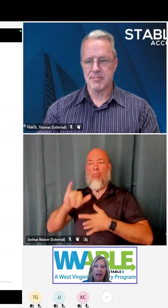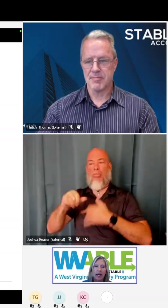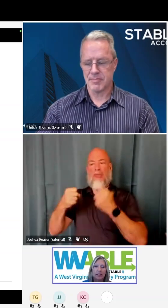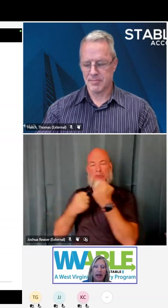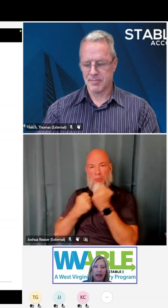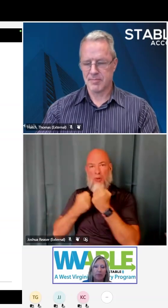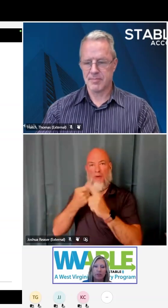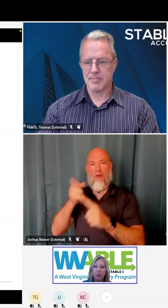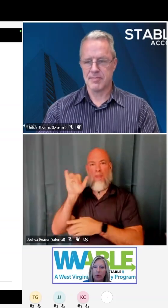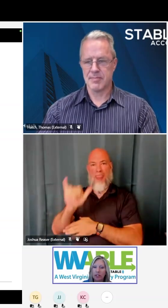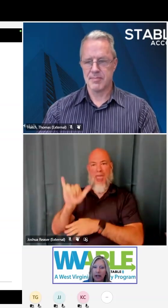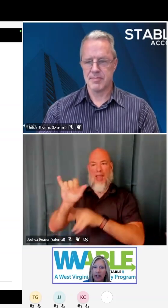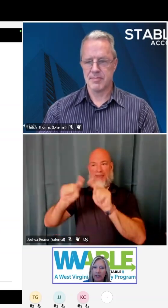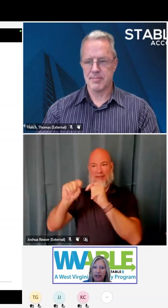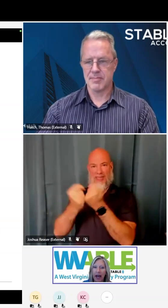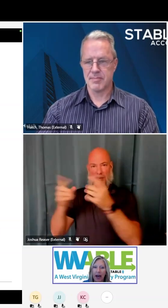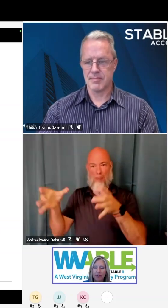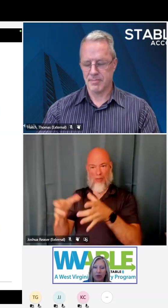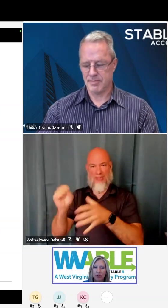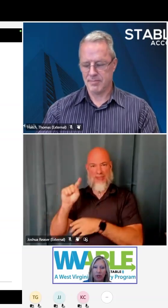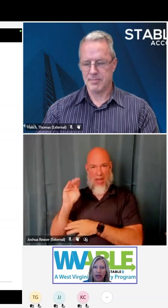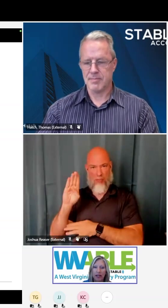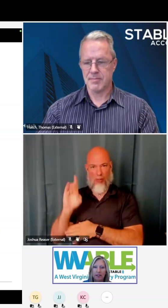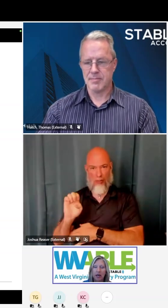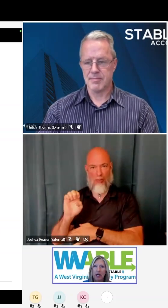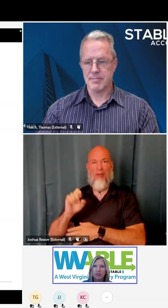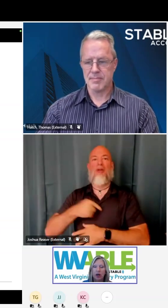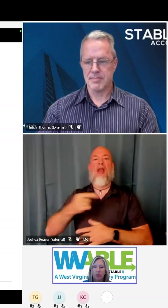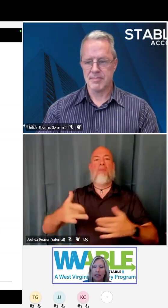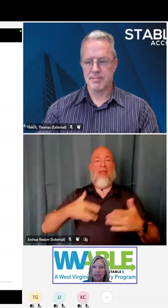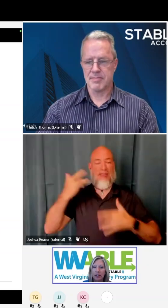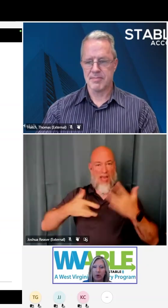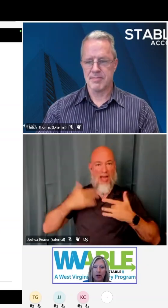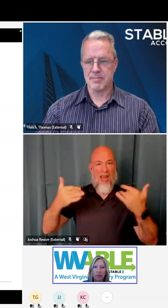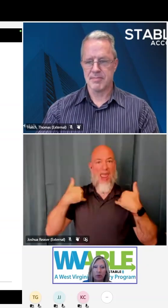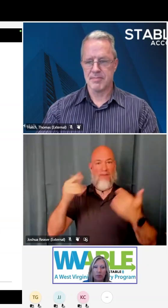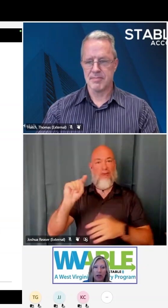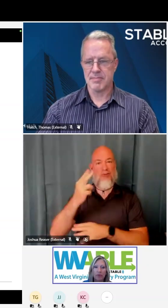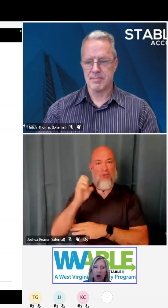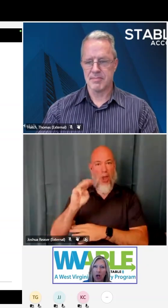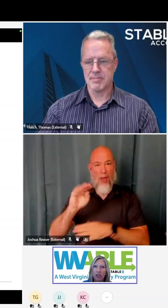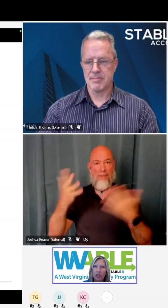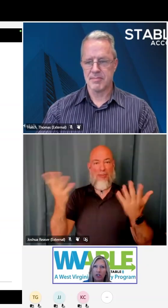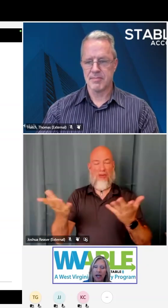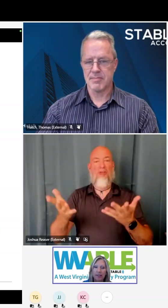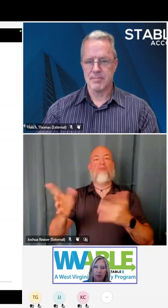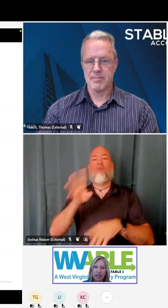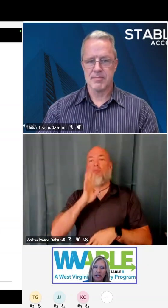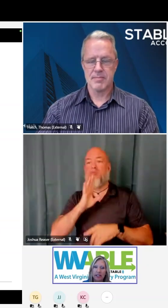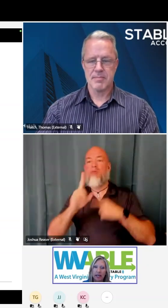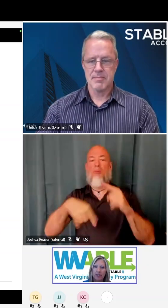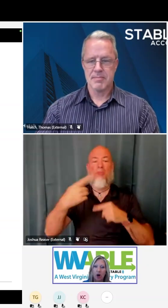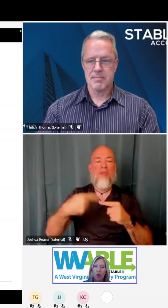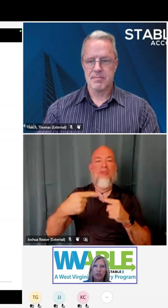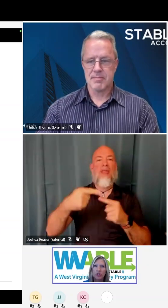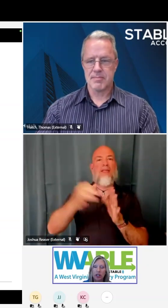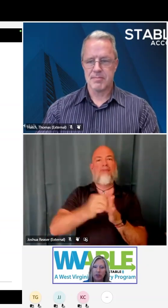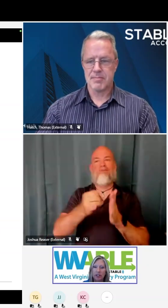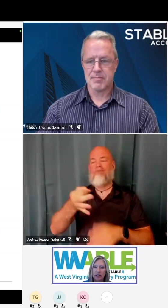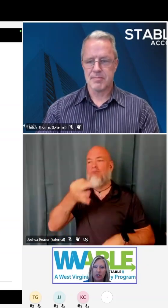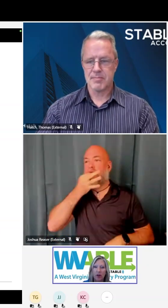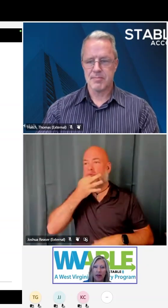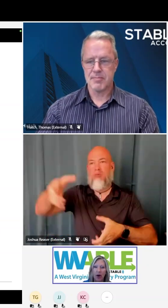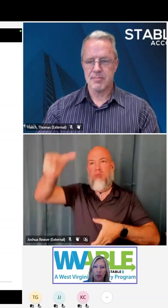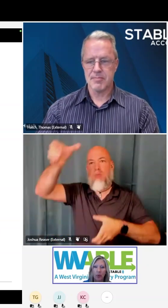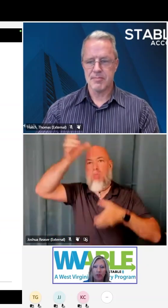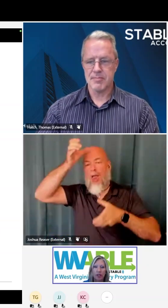team, and today I'm super excited to have Tom joining us. Tom has an incredible amount of knowledge and expertise and is always